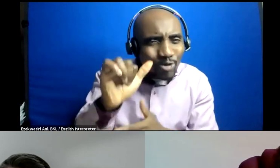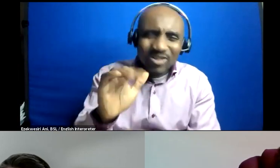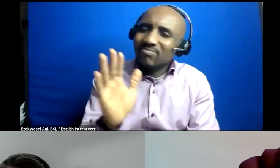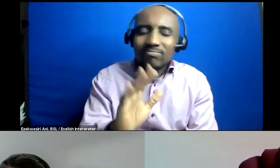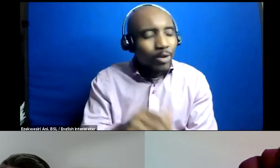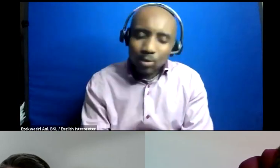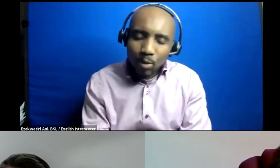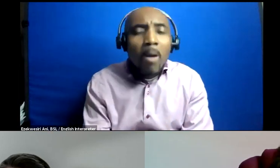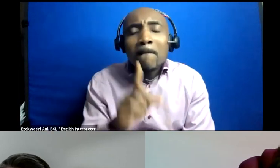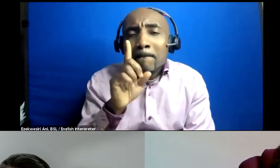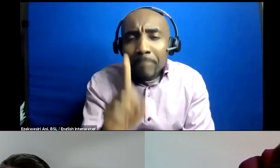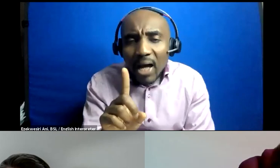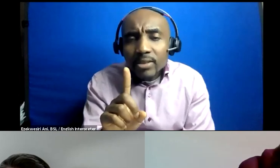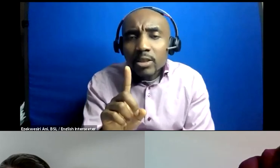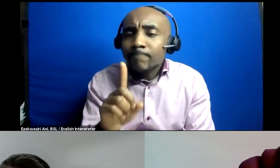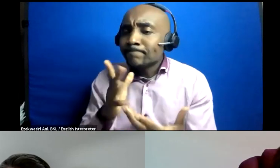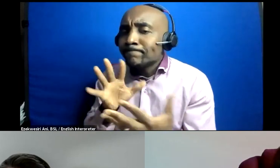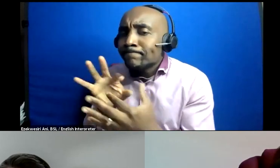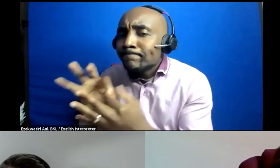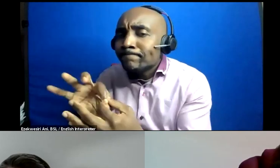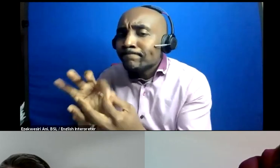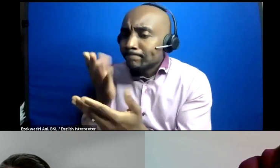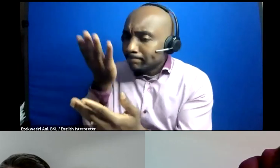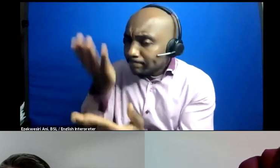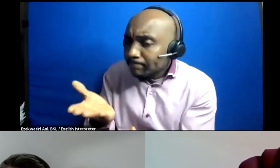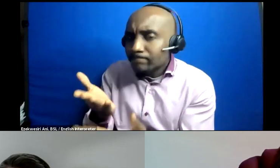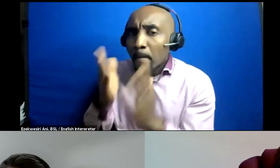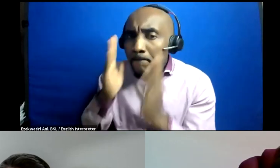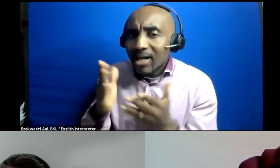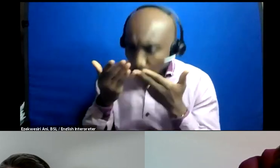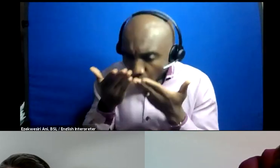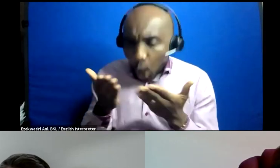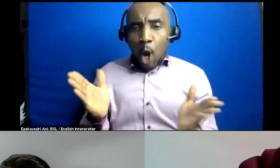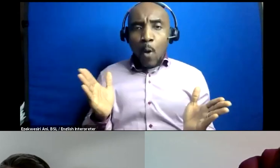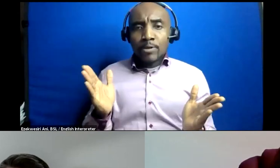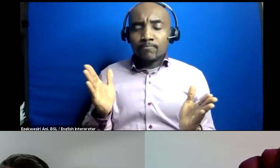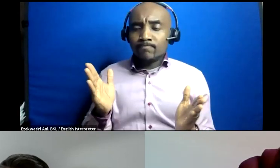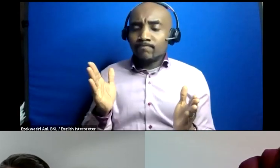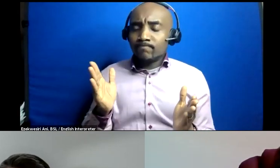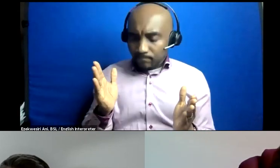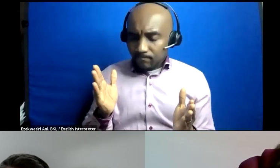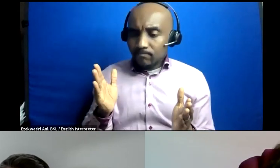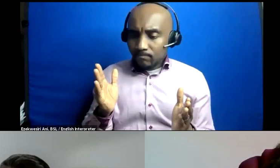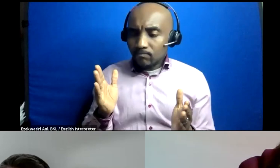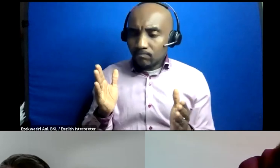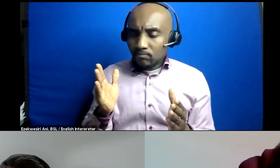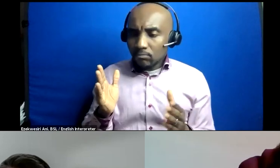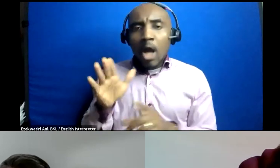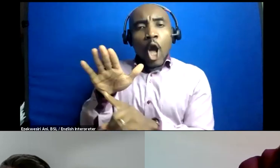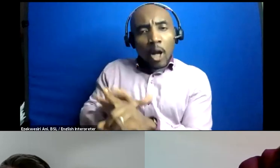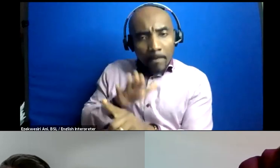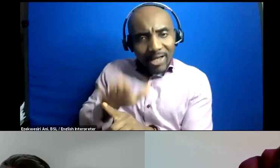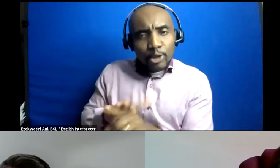approach should be one of openness, compassion, respect, and a willingness to